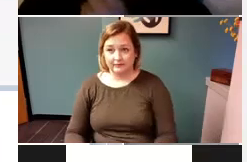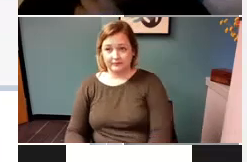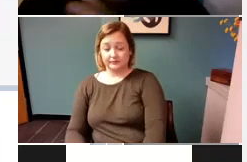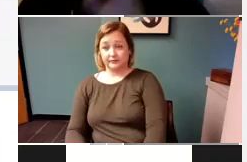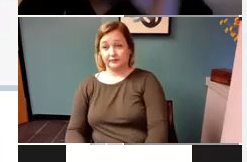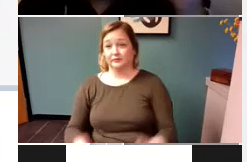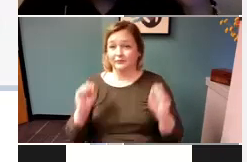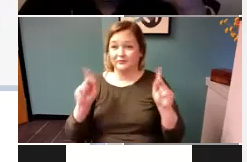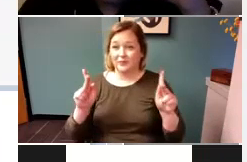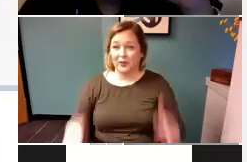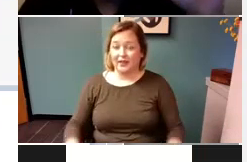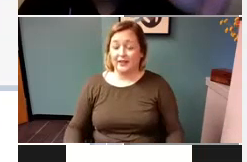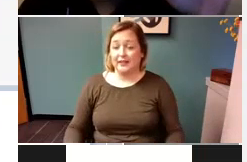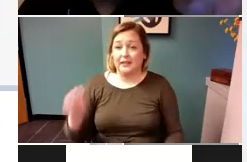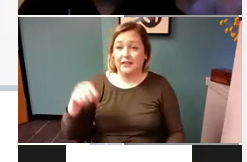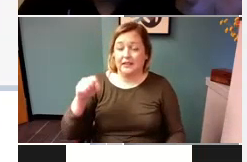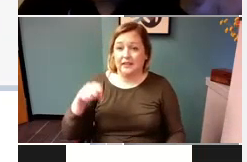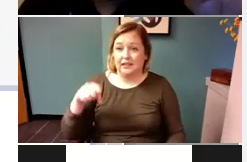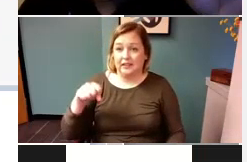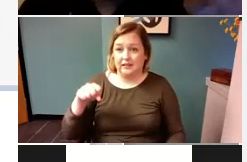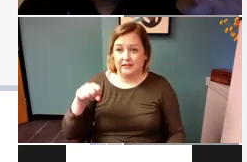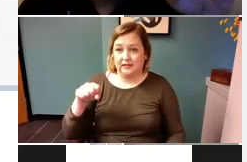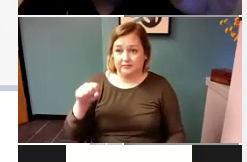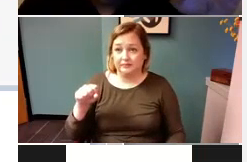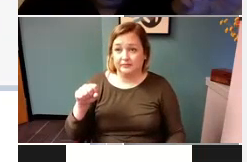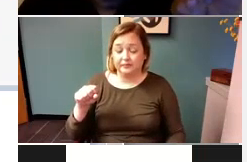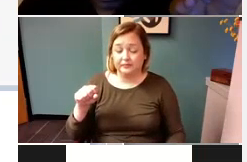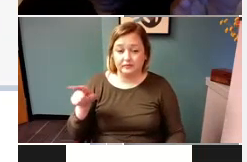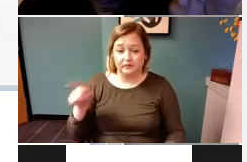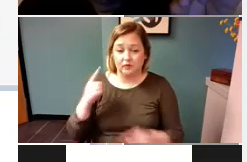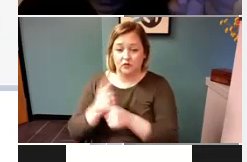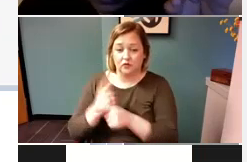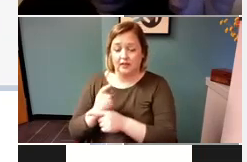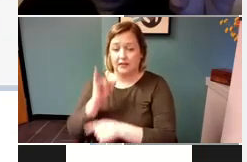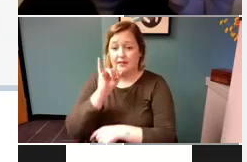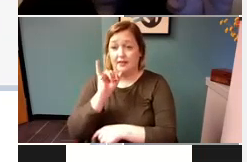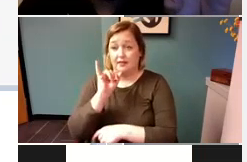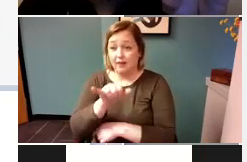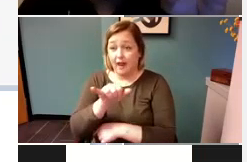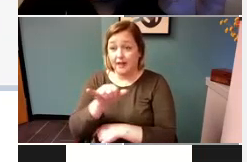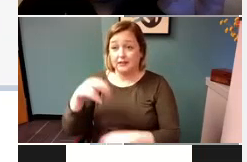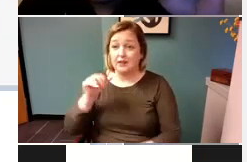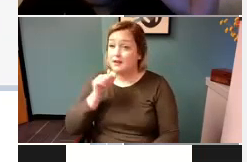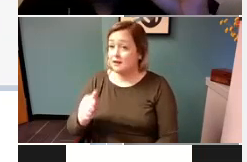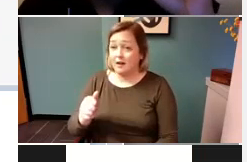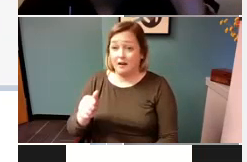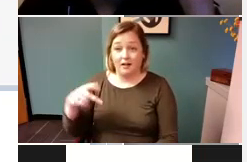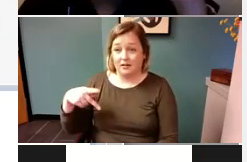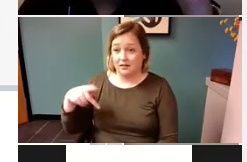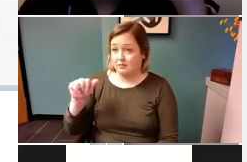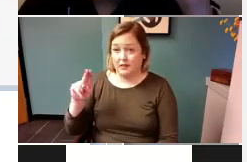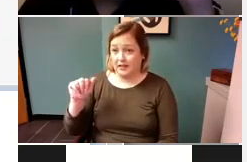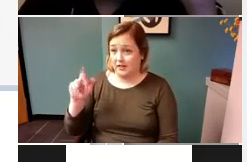Okay. Yes, means you are correct that this is a non-planar graph, but okay. So is this a complete graph? This